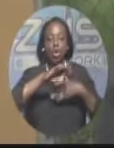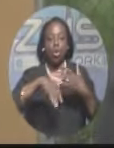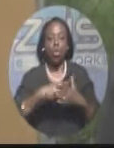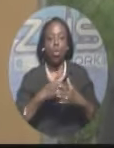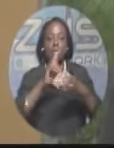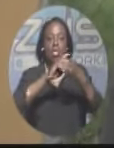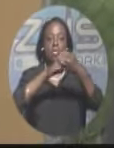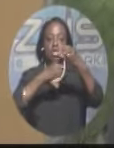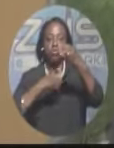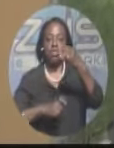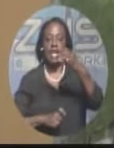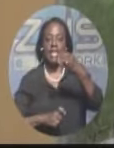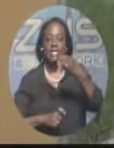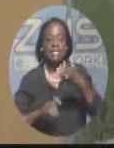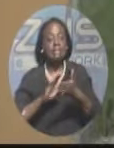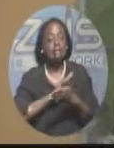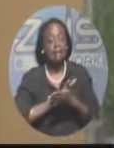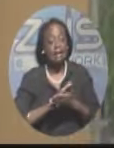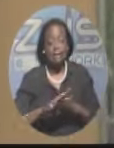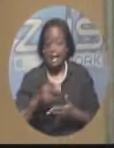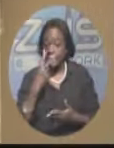see what is happening now, and that is just